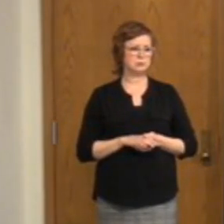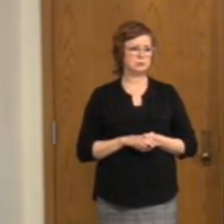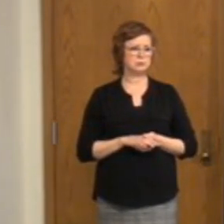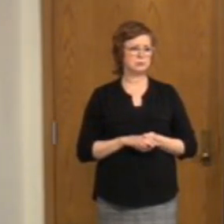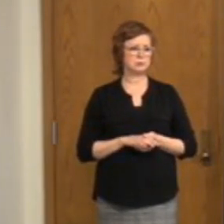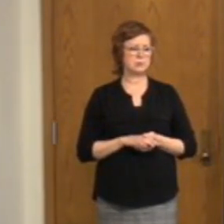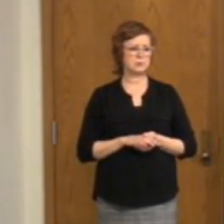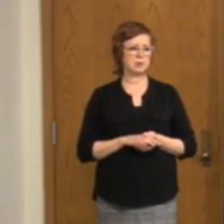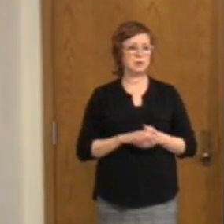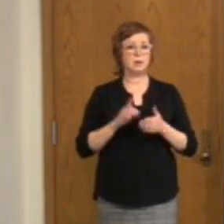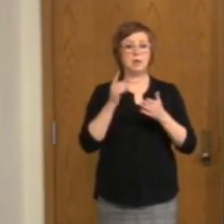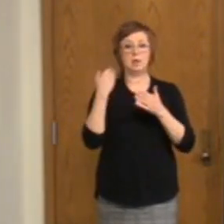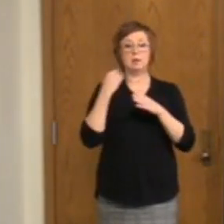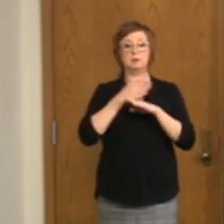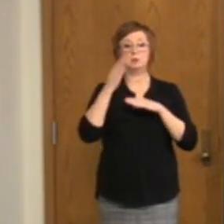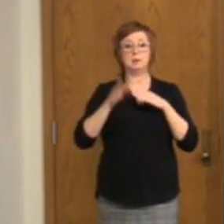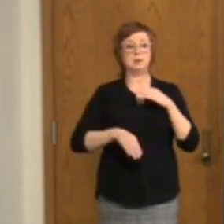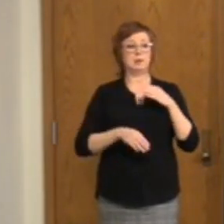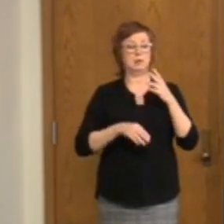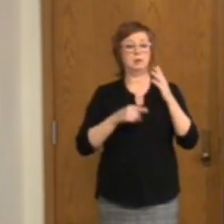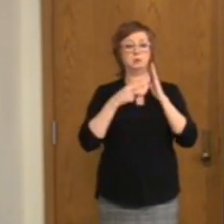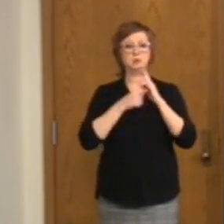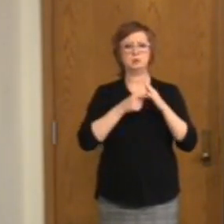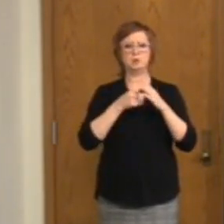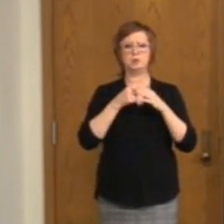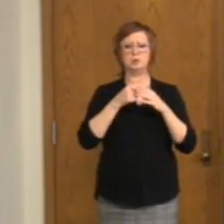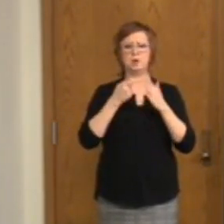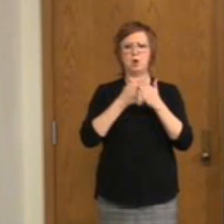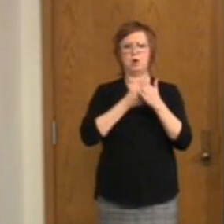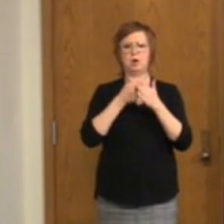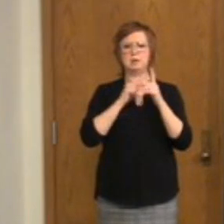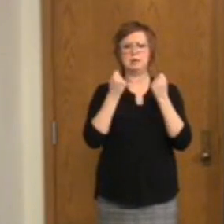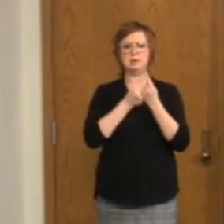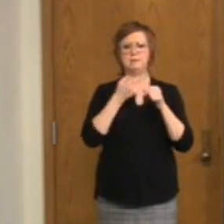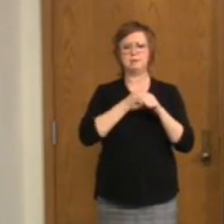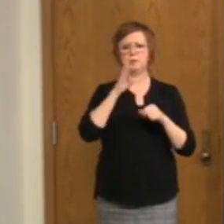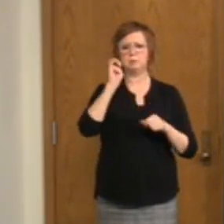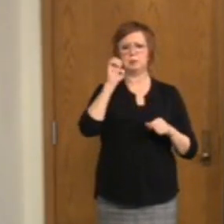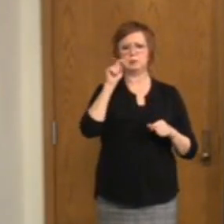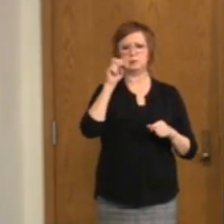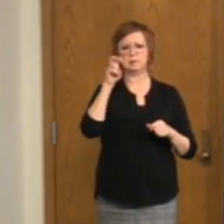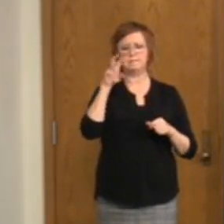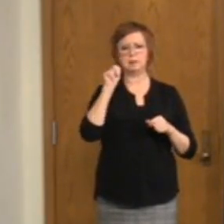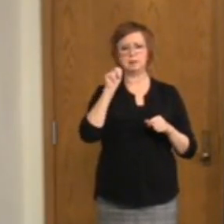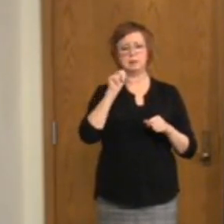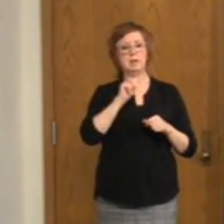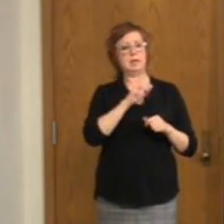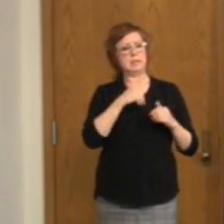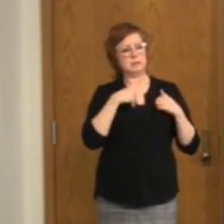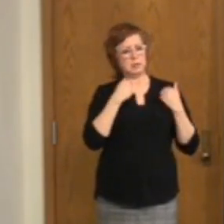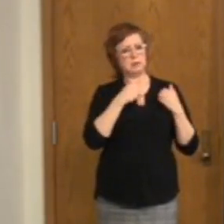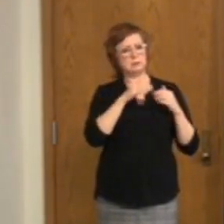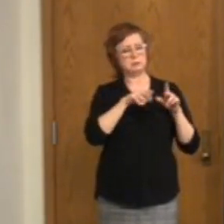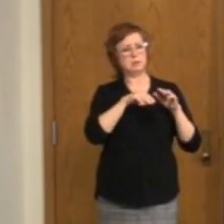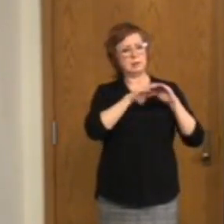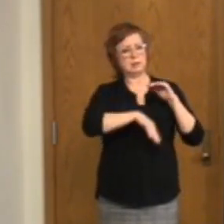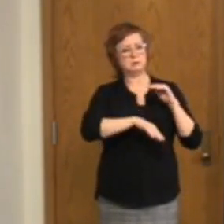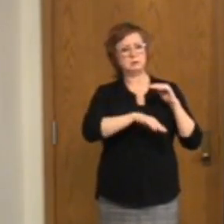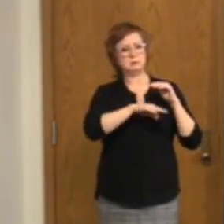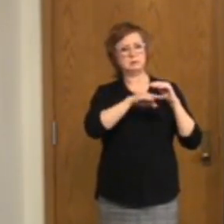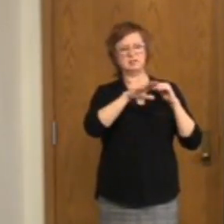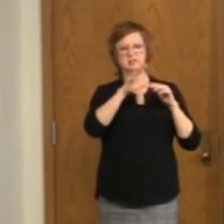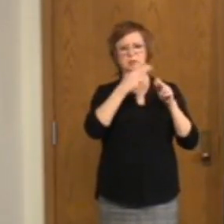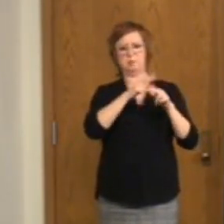videos broadcast this past weekend showed a minor hockey team from Estevan playing a 4-on-4 game with a referee and no